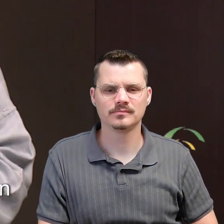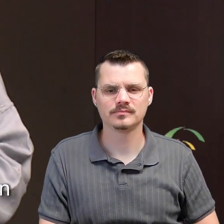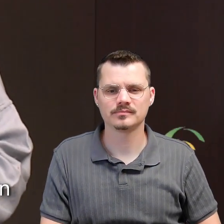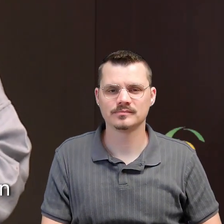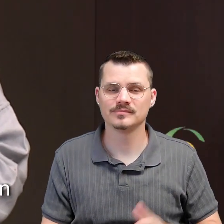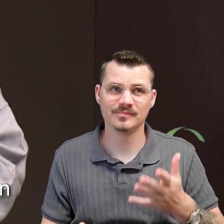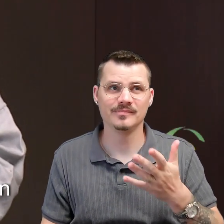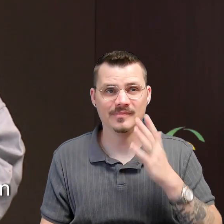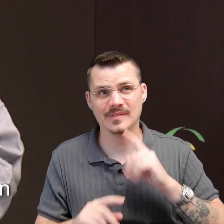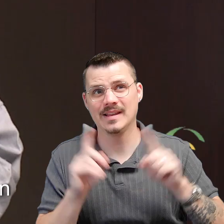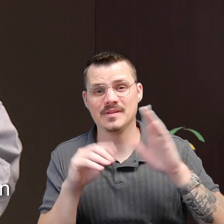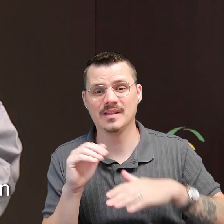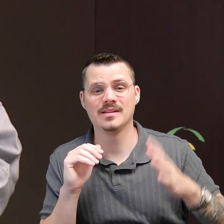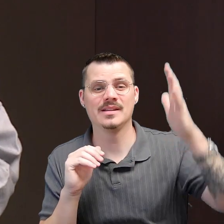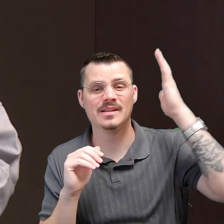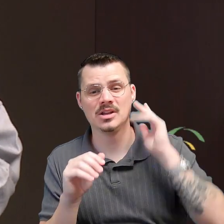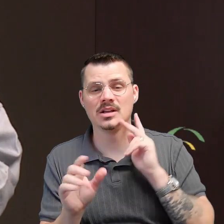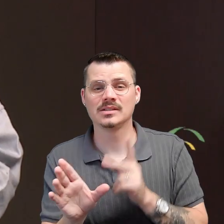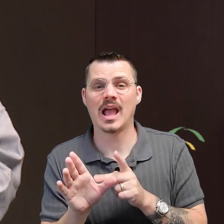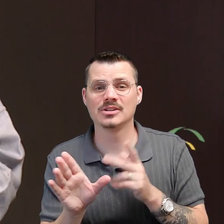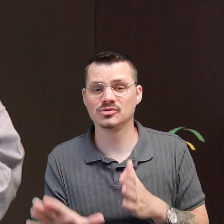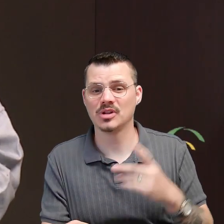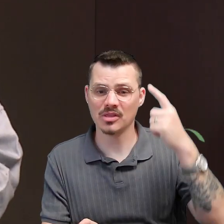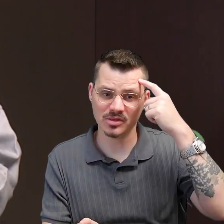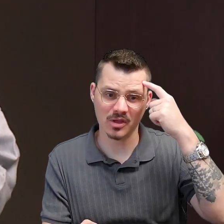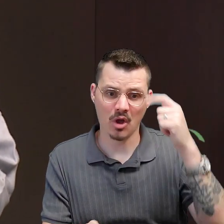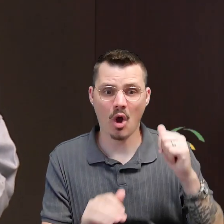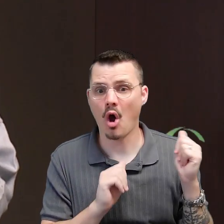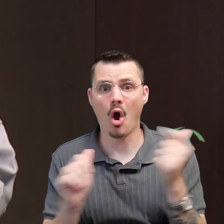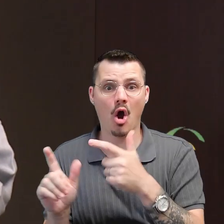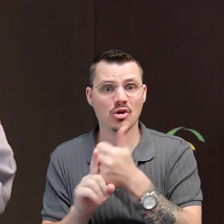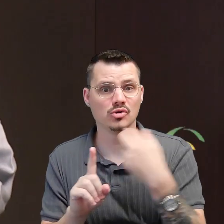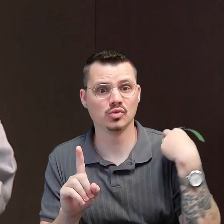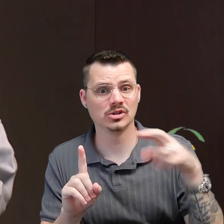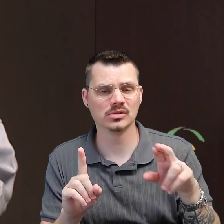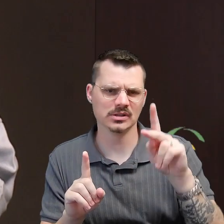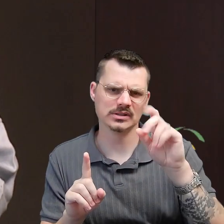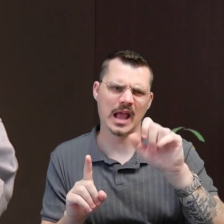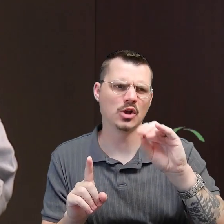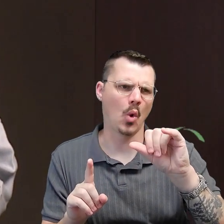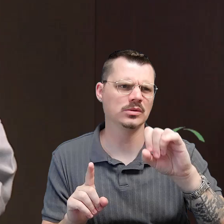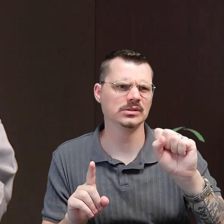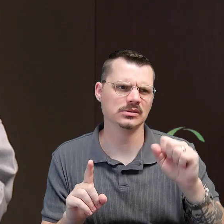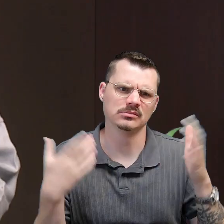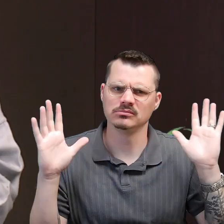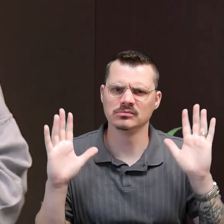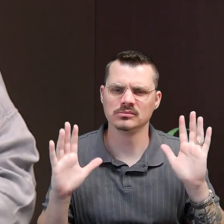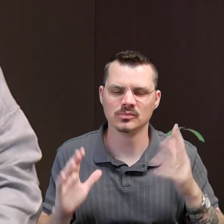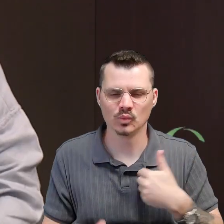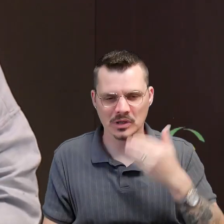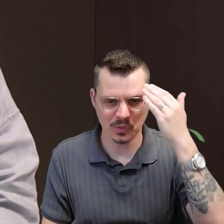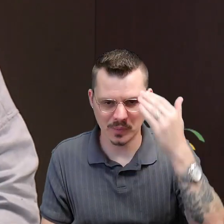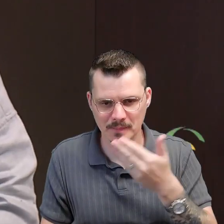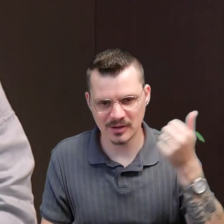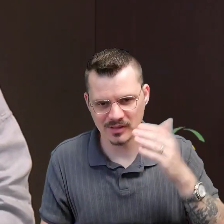It's a far cry from the old days when psychiatrists thought that all religion was psychosis. We know better now, thankfully.